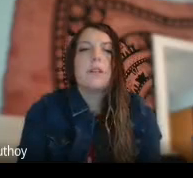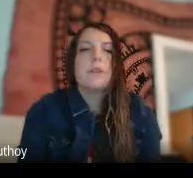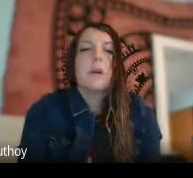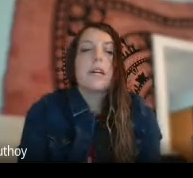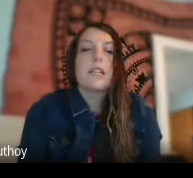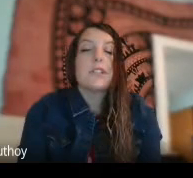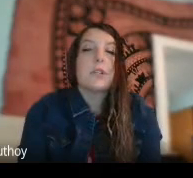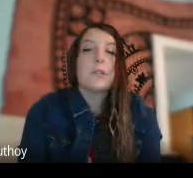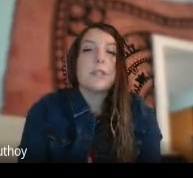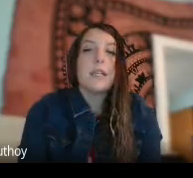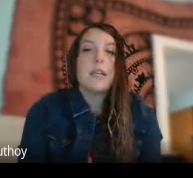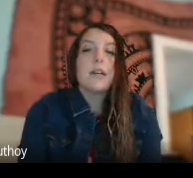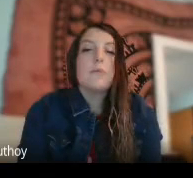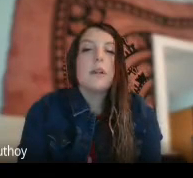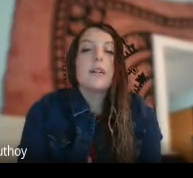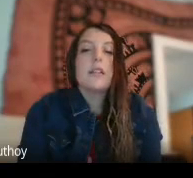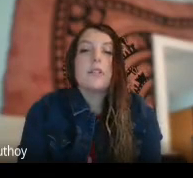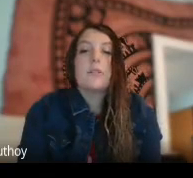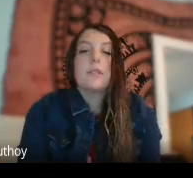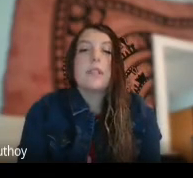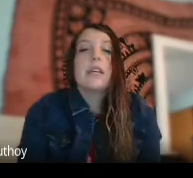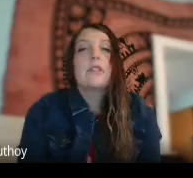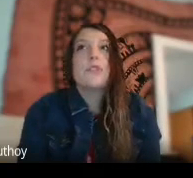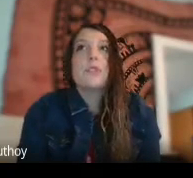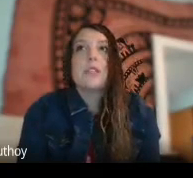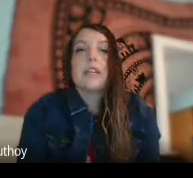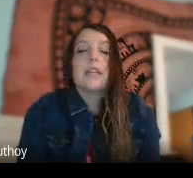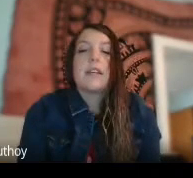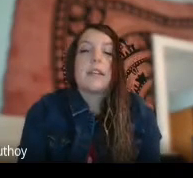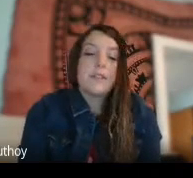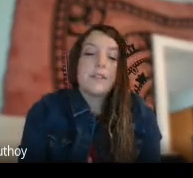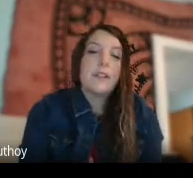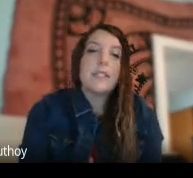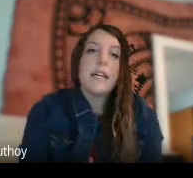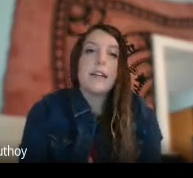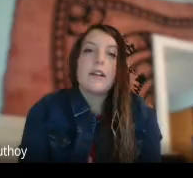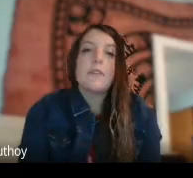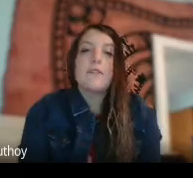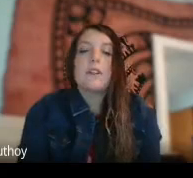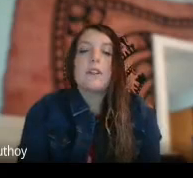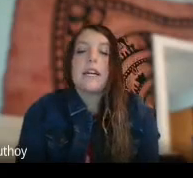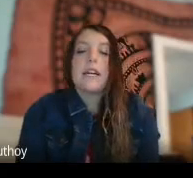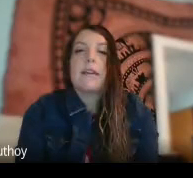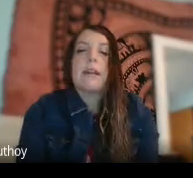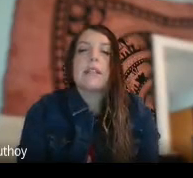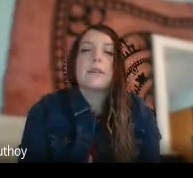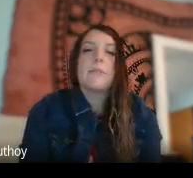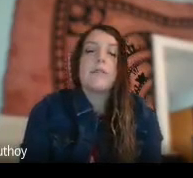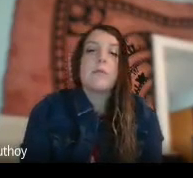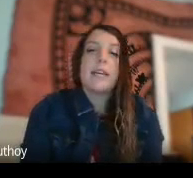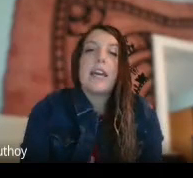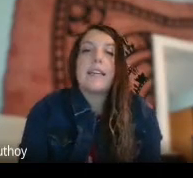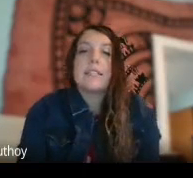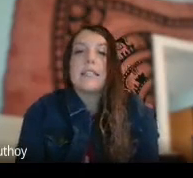about, what are your initials? What are initials? It's usually the first letter of your first and last name, right?